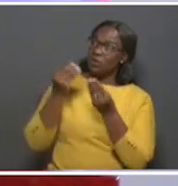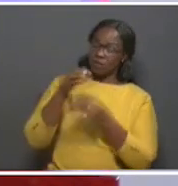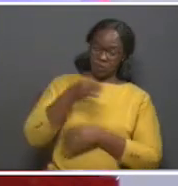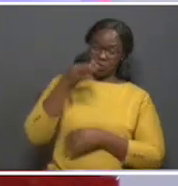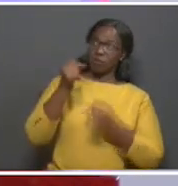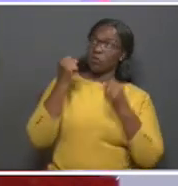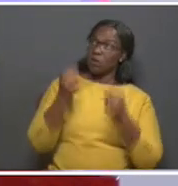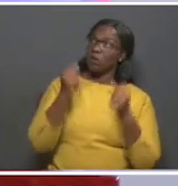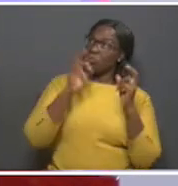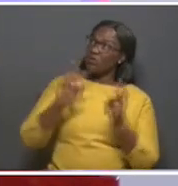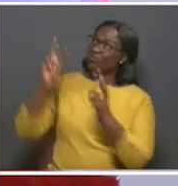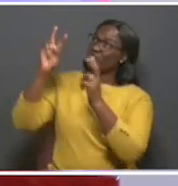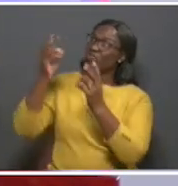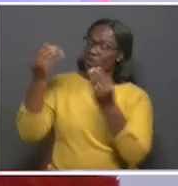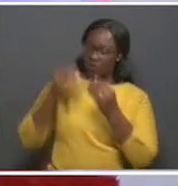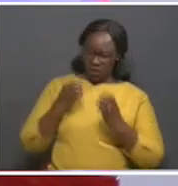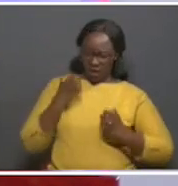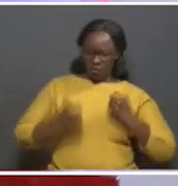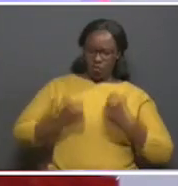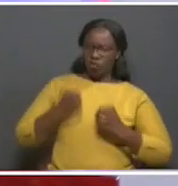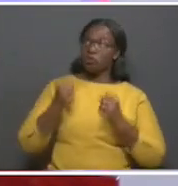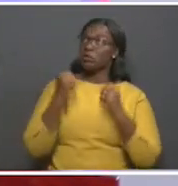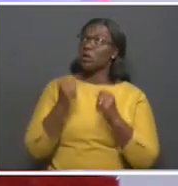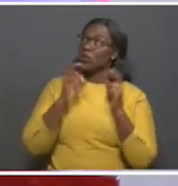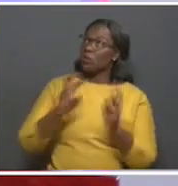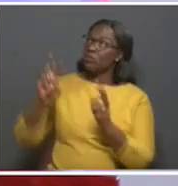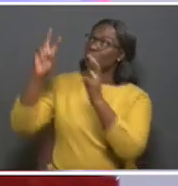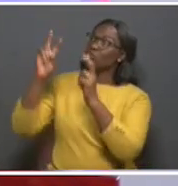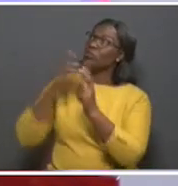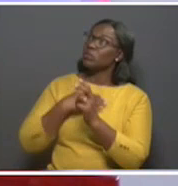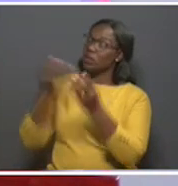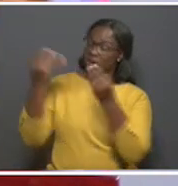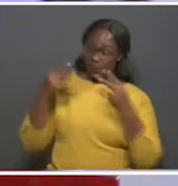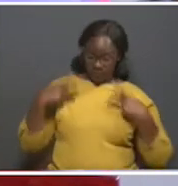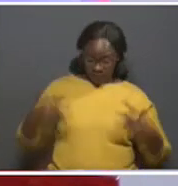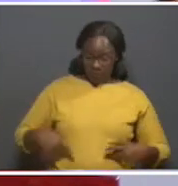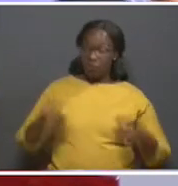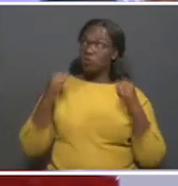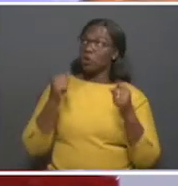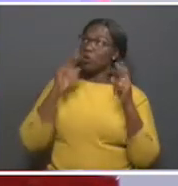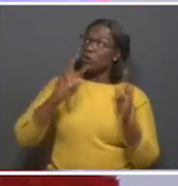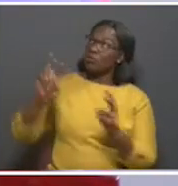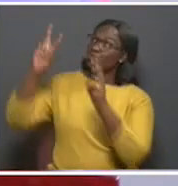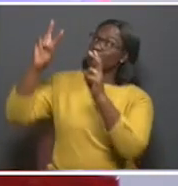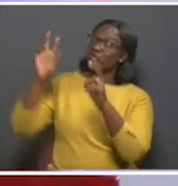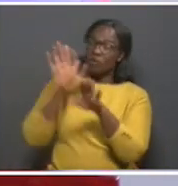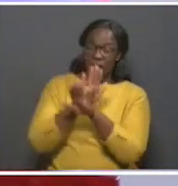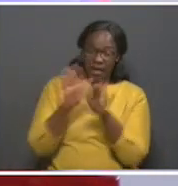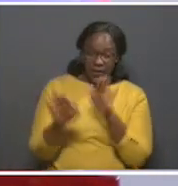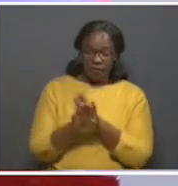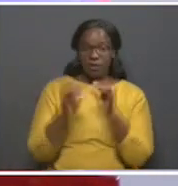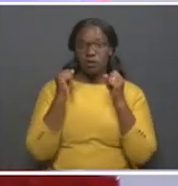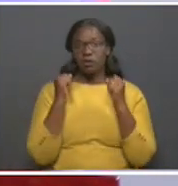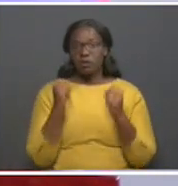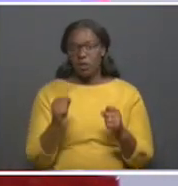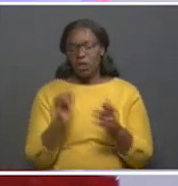We look to you for emotional strength. We look to you for physical strength. We look to you for every strength